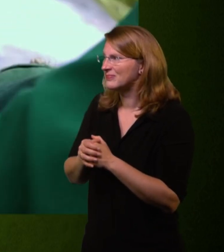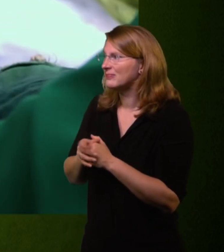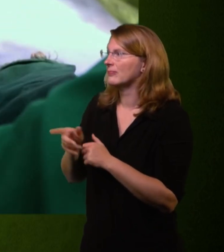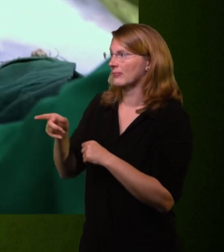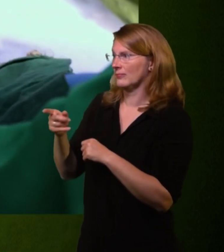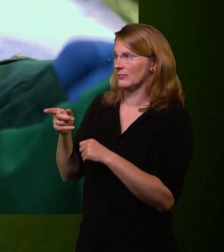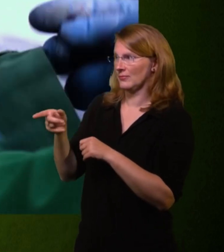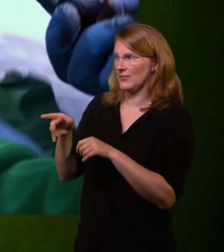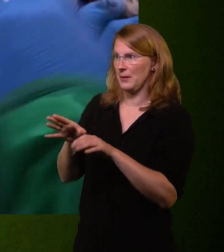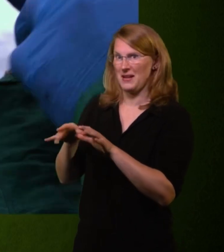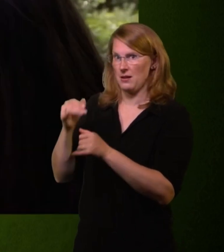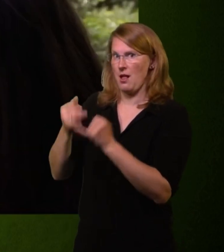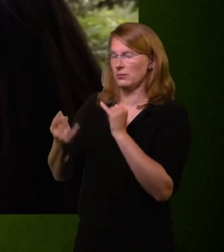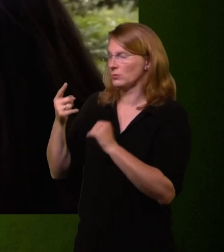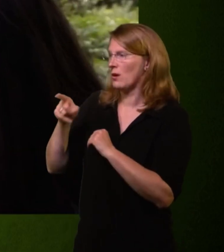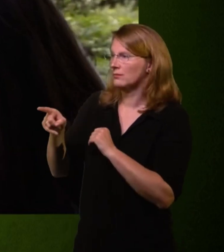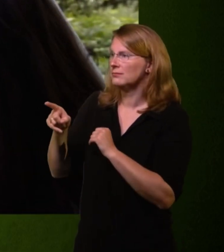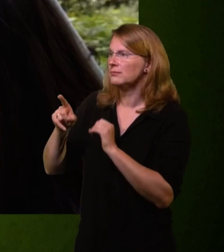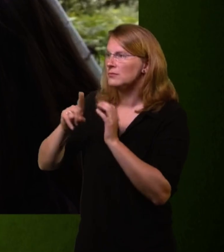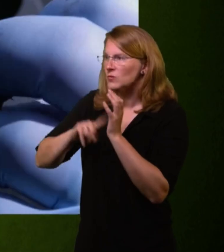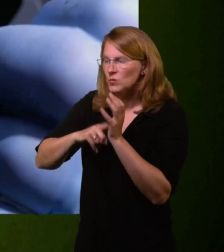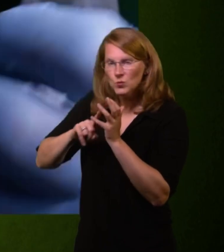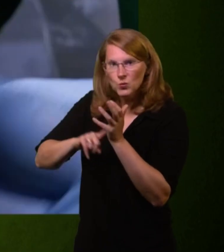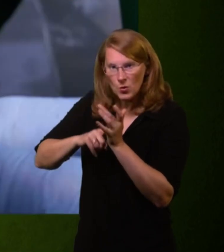So this is the last bat, Juliet